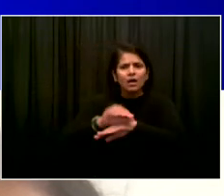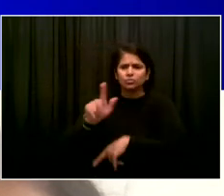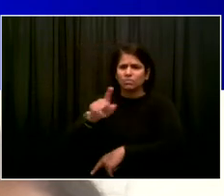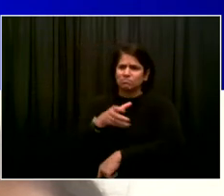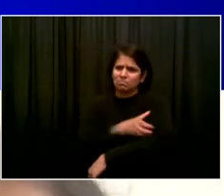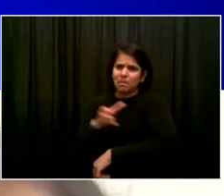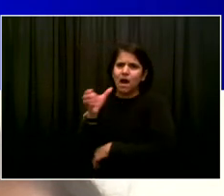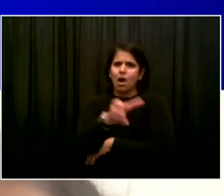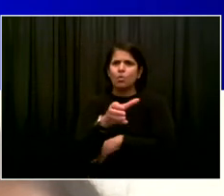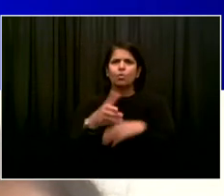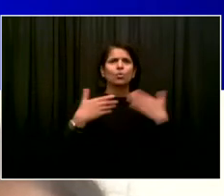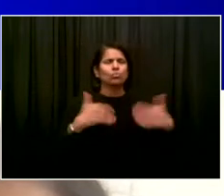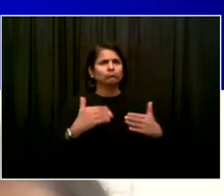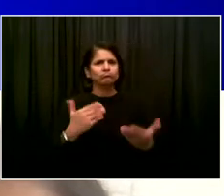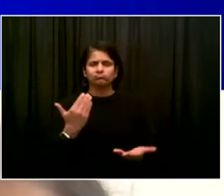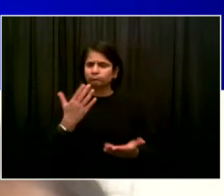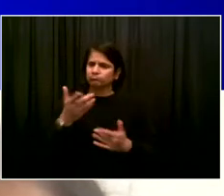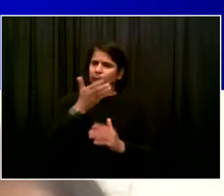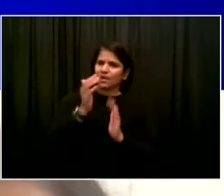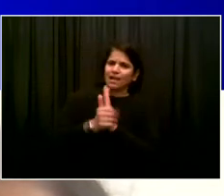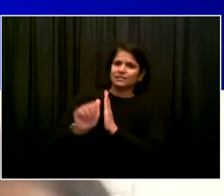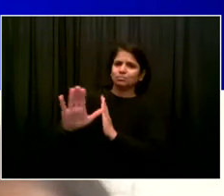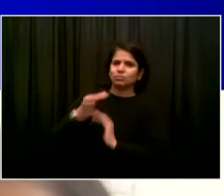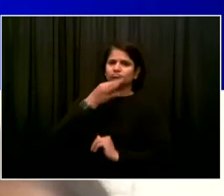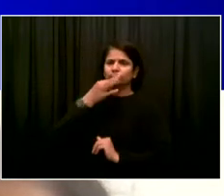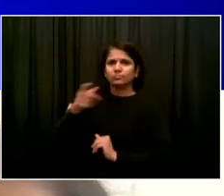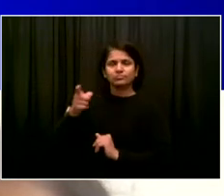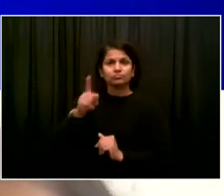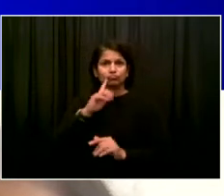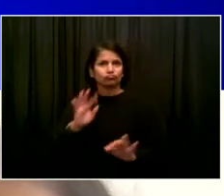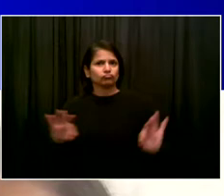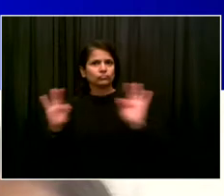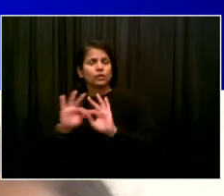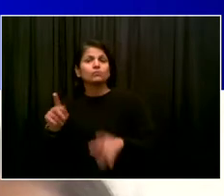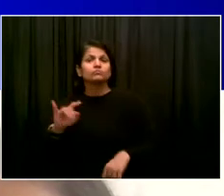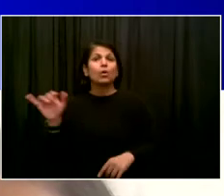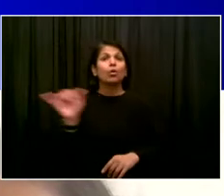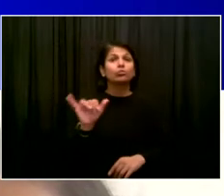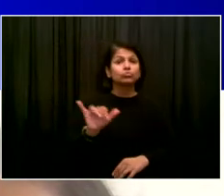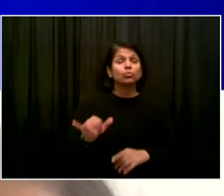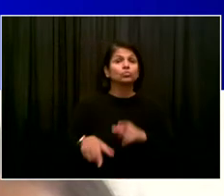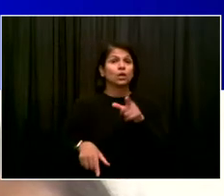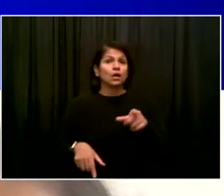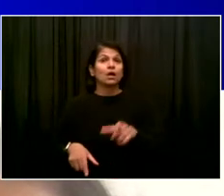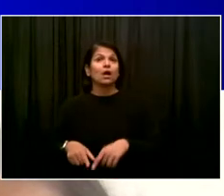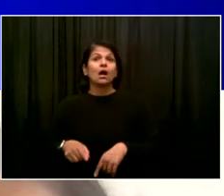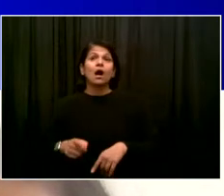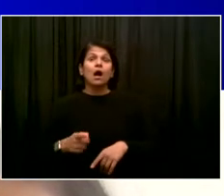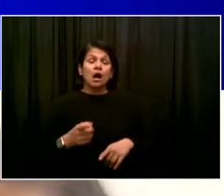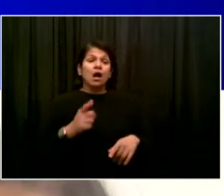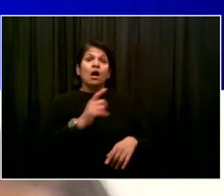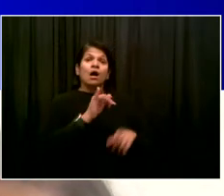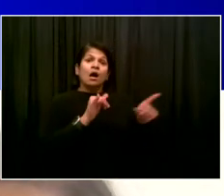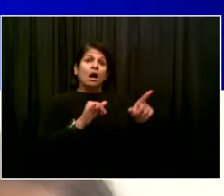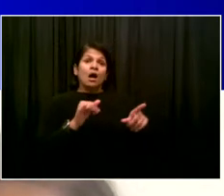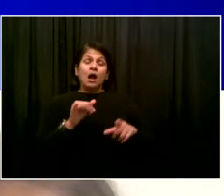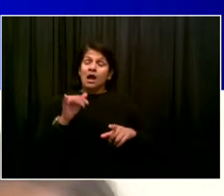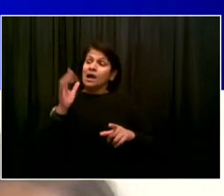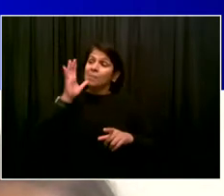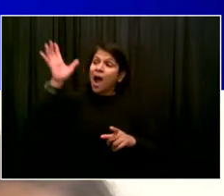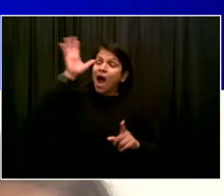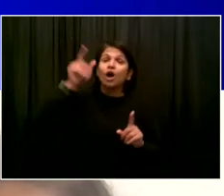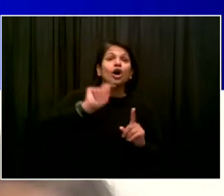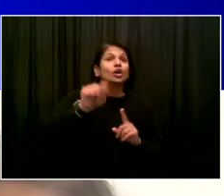Doctor, I think just one more thing. We all understand parents' hesitation, but the fact